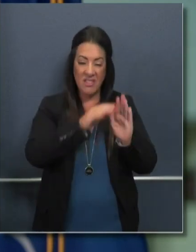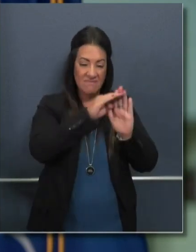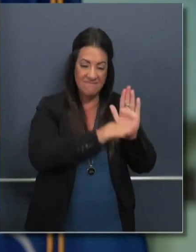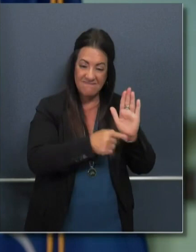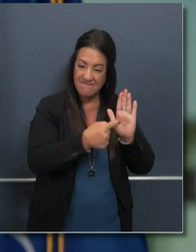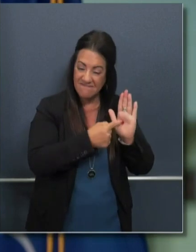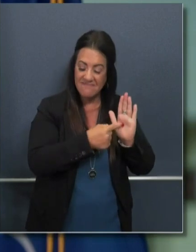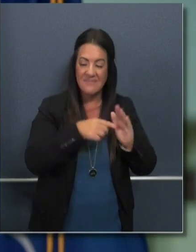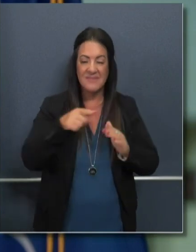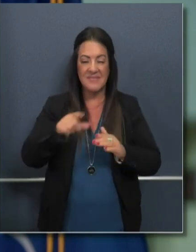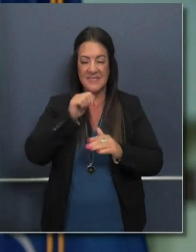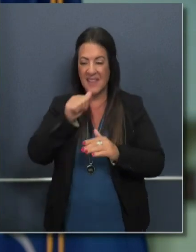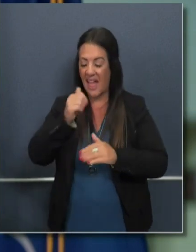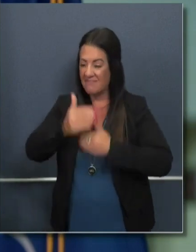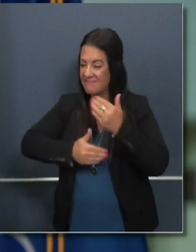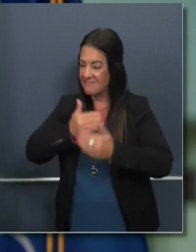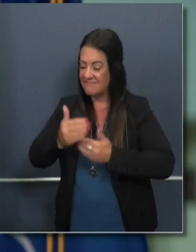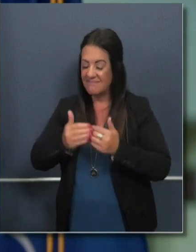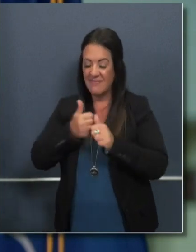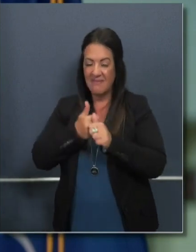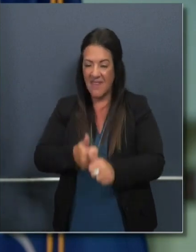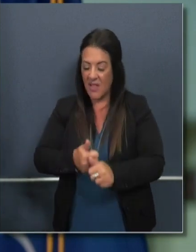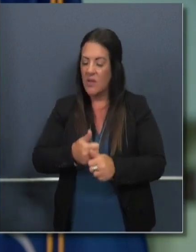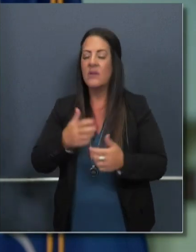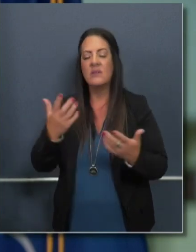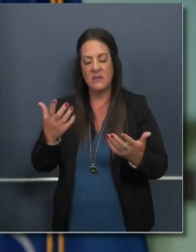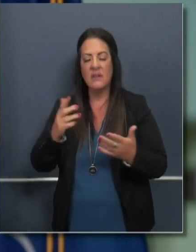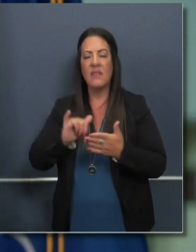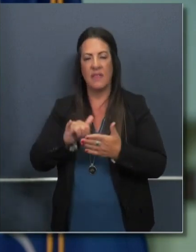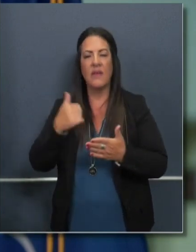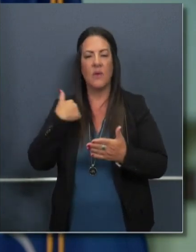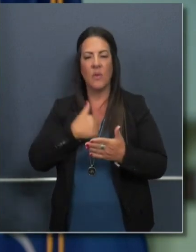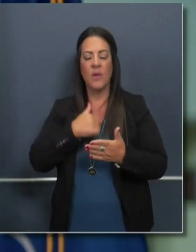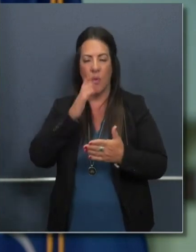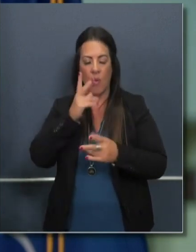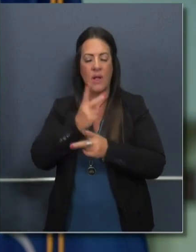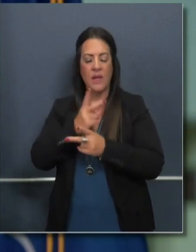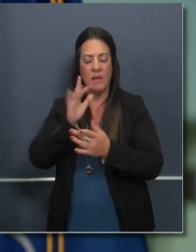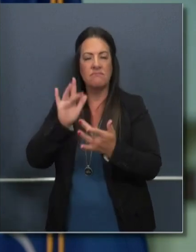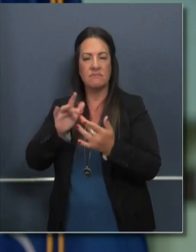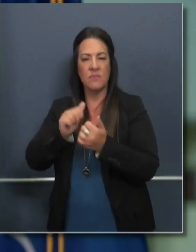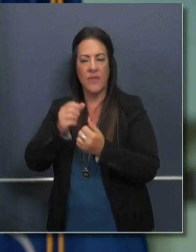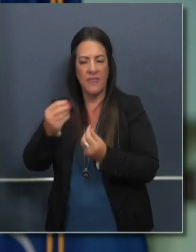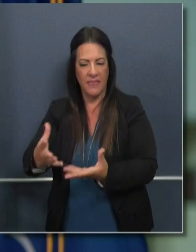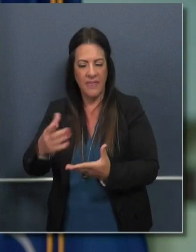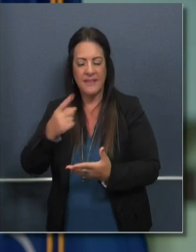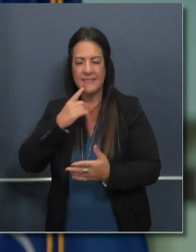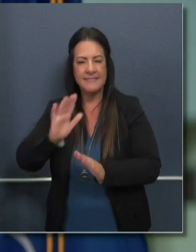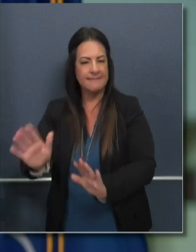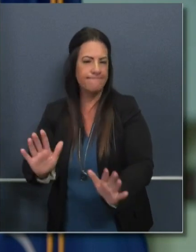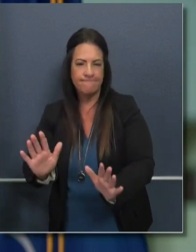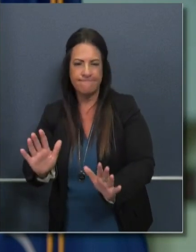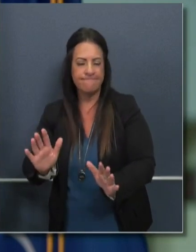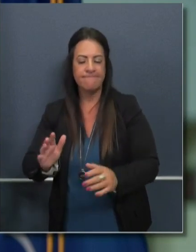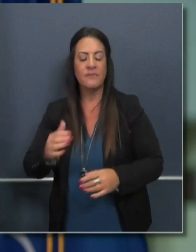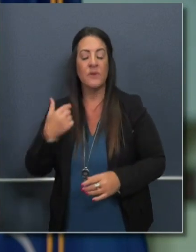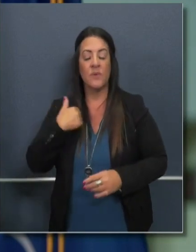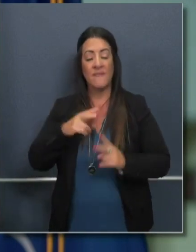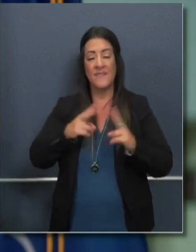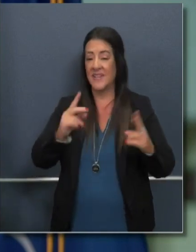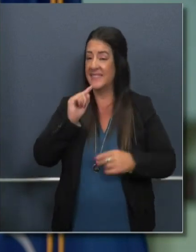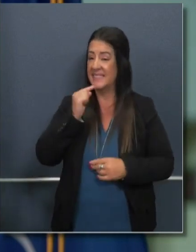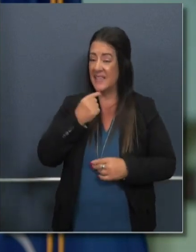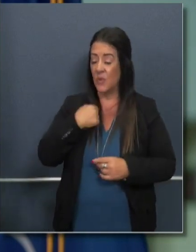this technical assistance process. And so that's the process we're engaged in. It is data-driven. We take it very seriously